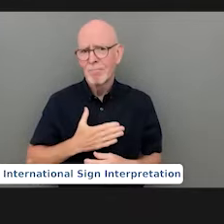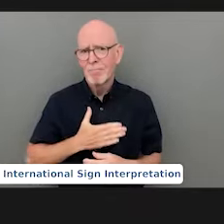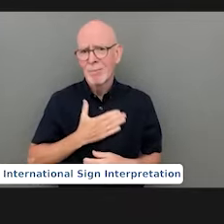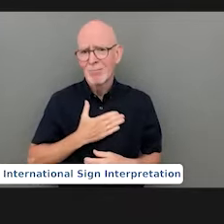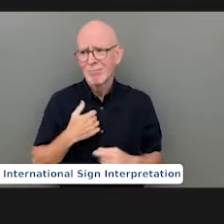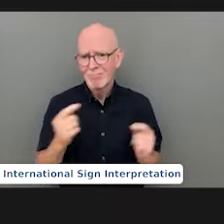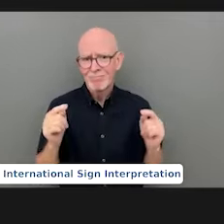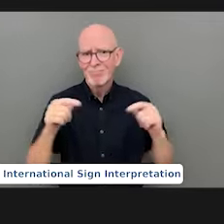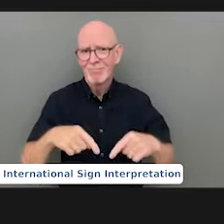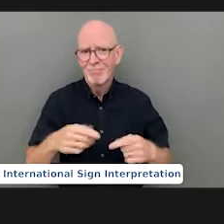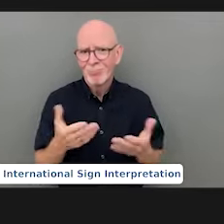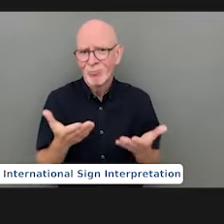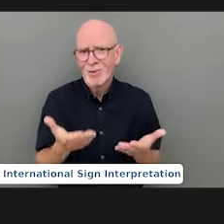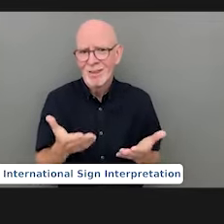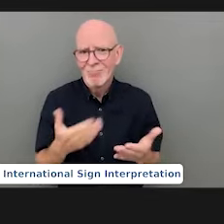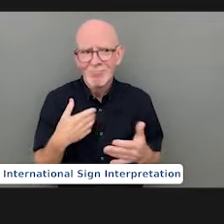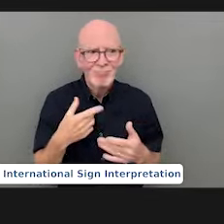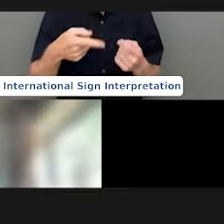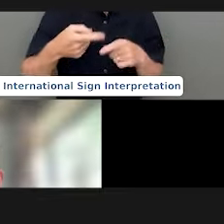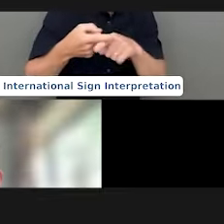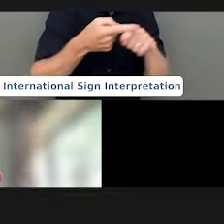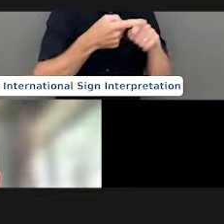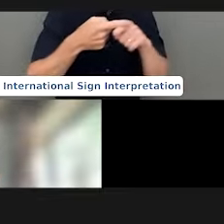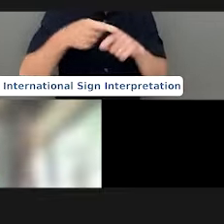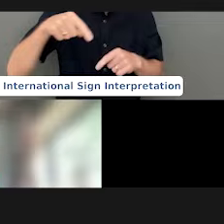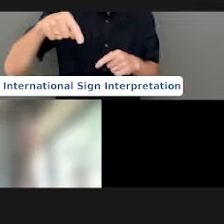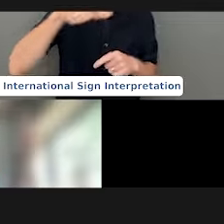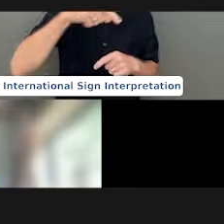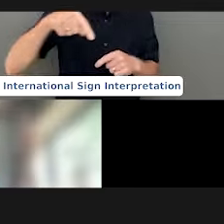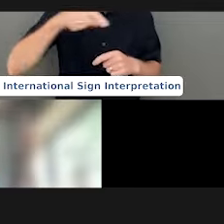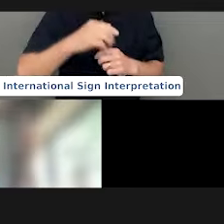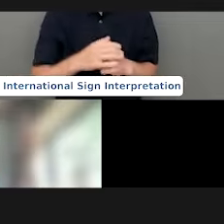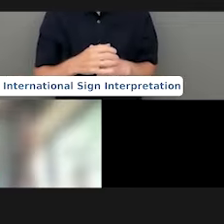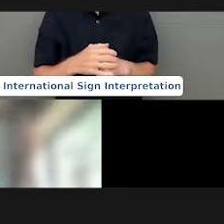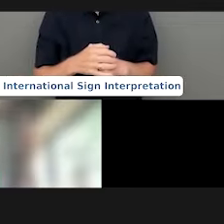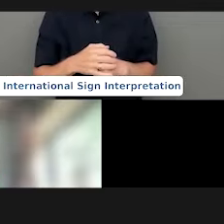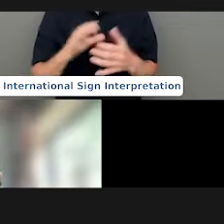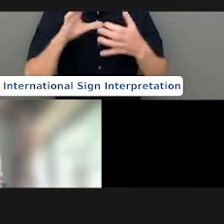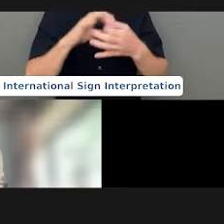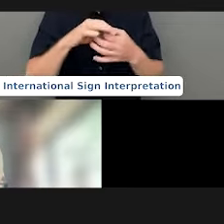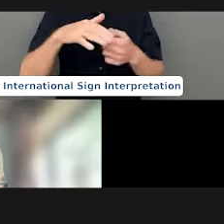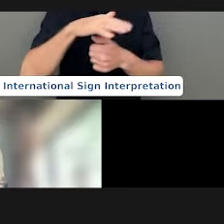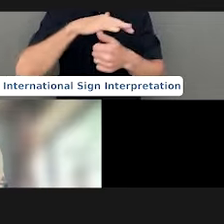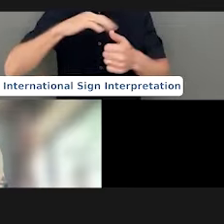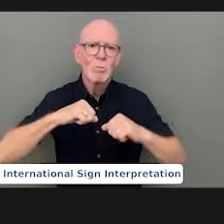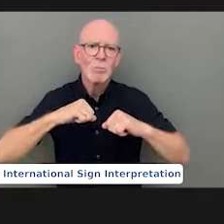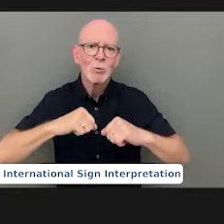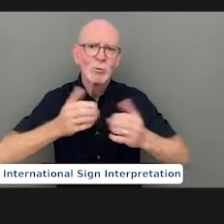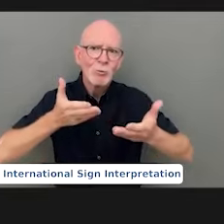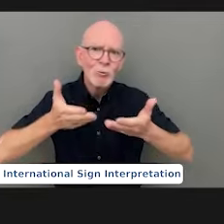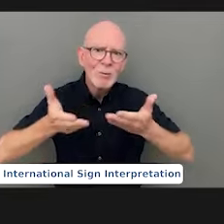face, with the white shirt, and the blue jacket. Okay, thank you so much, and it's my